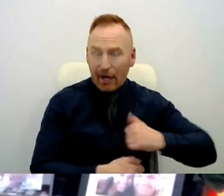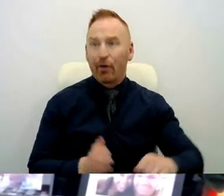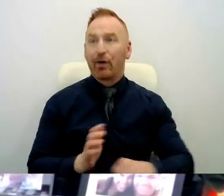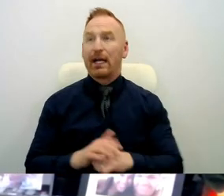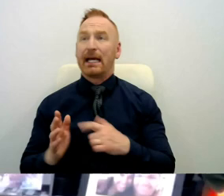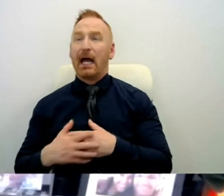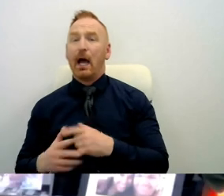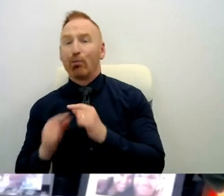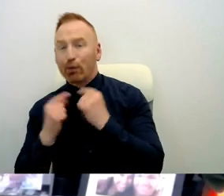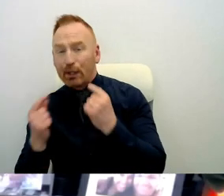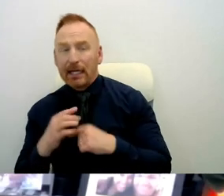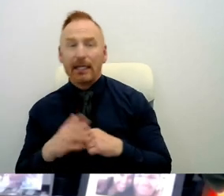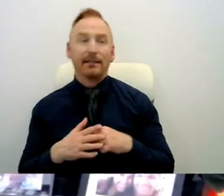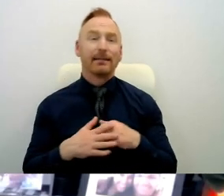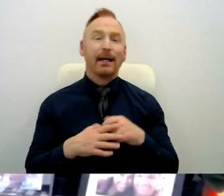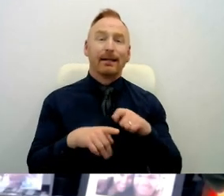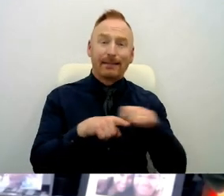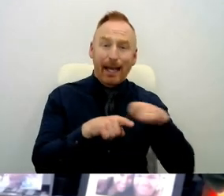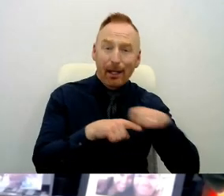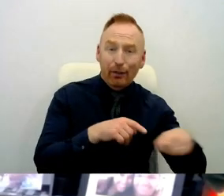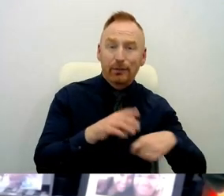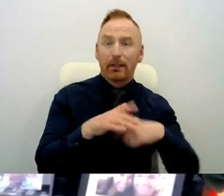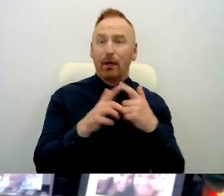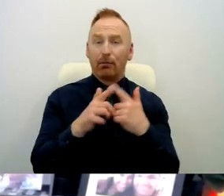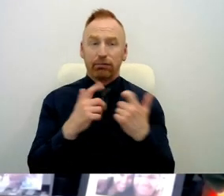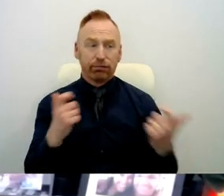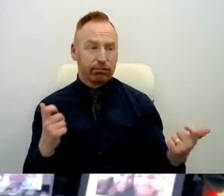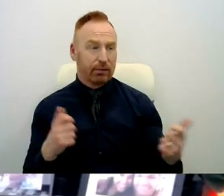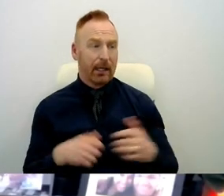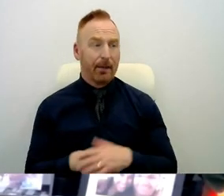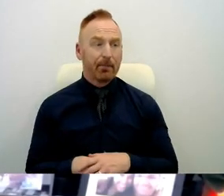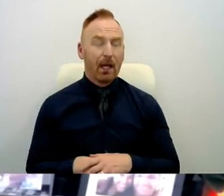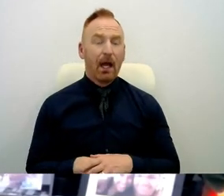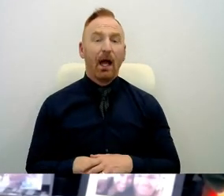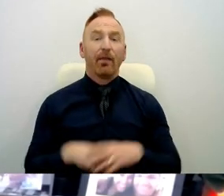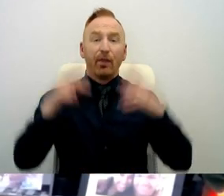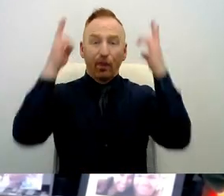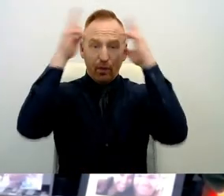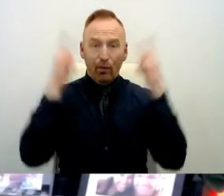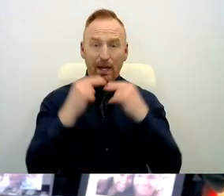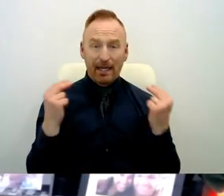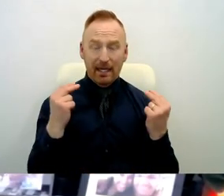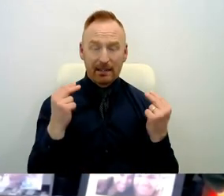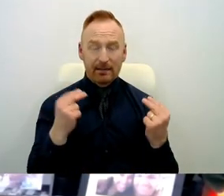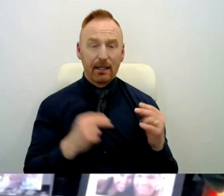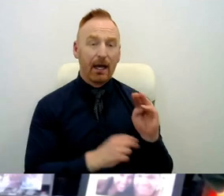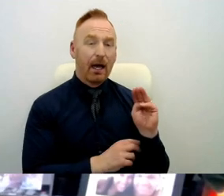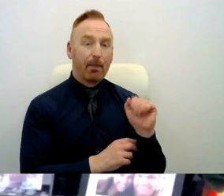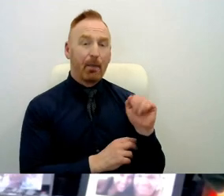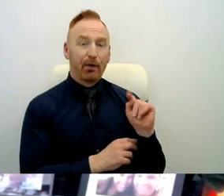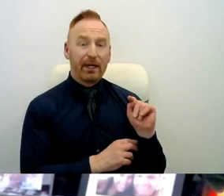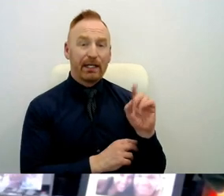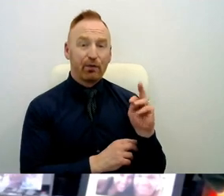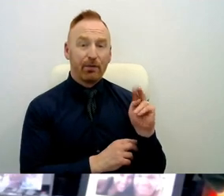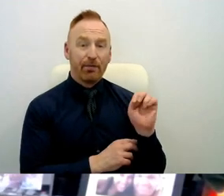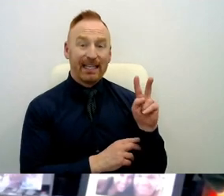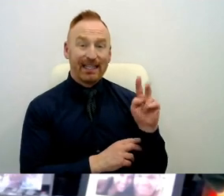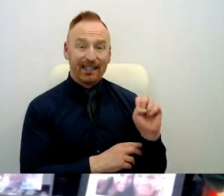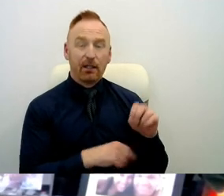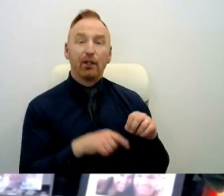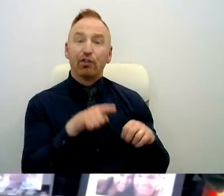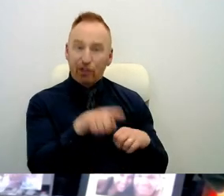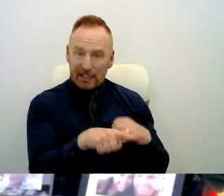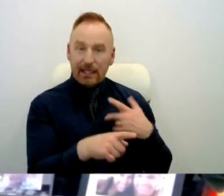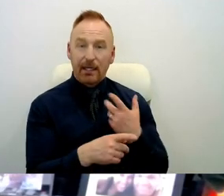priests, blacksmiths, tailors. Marguerite de Youville, the Grey Nuns founder, who was made a saint in 1990, she